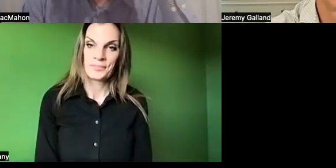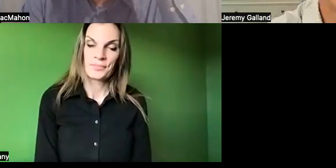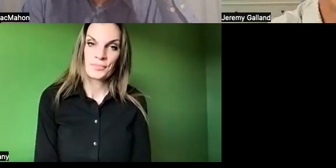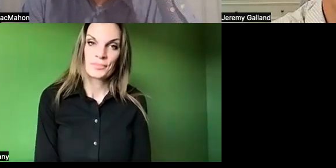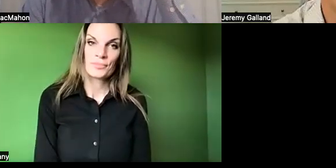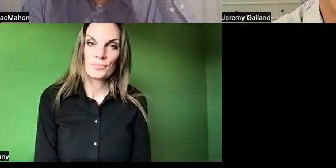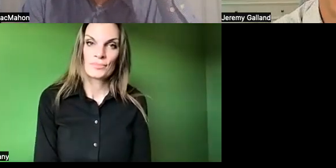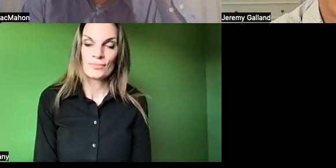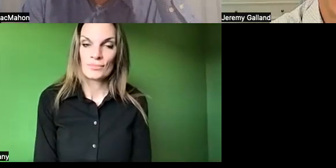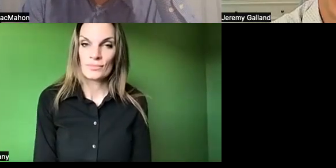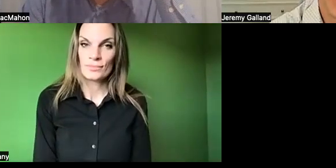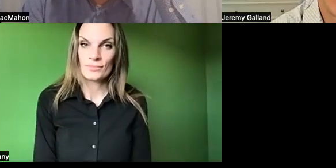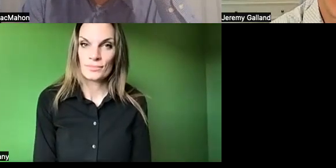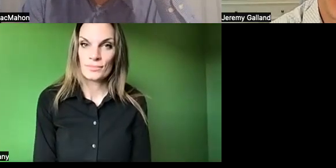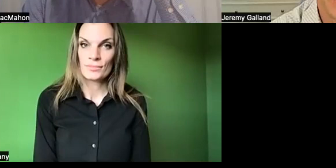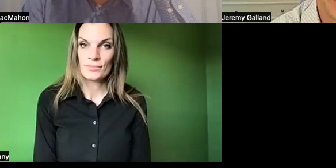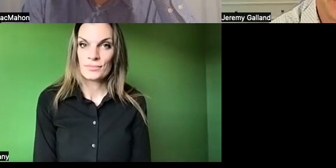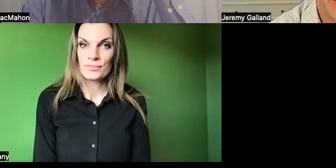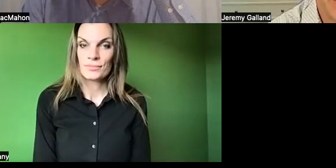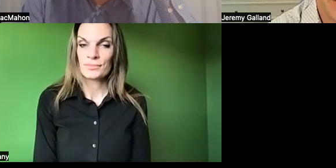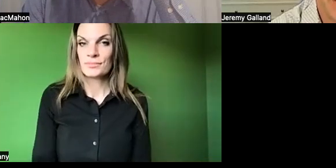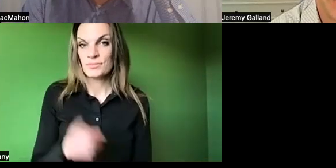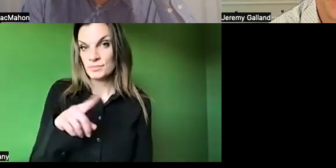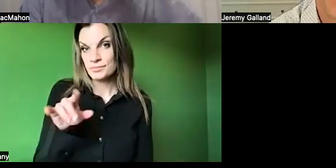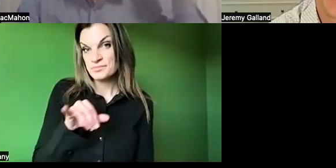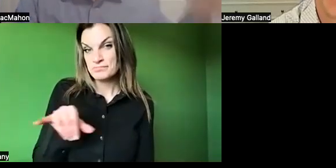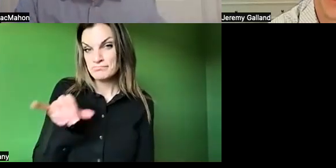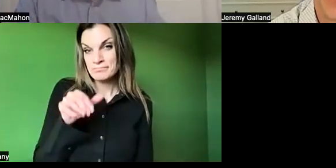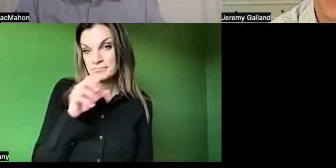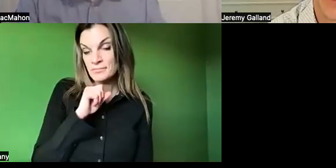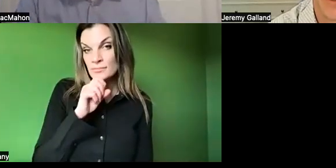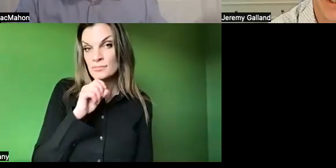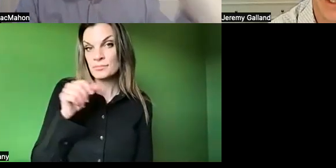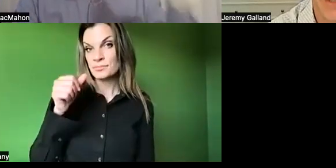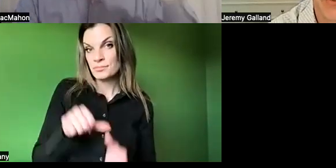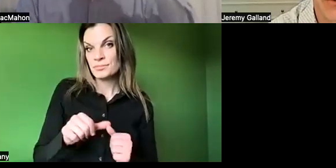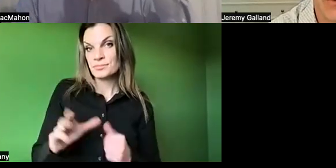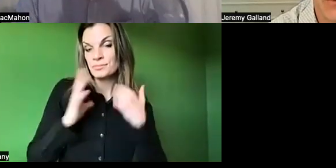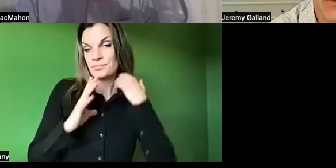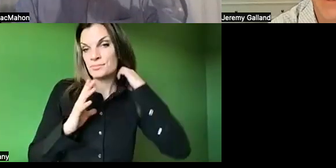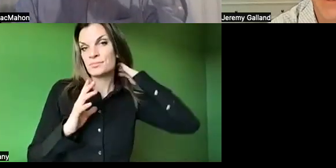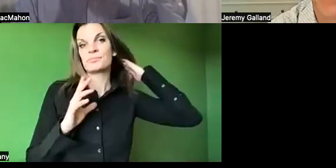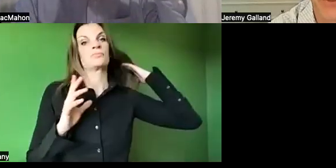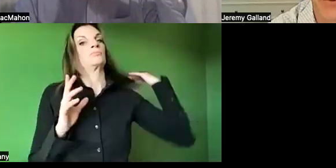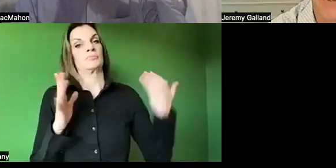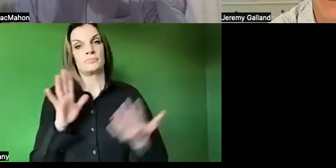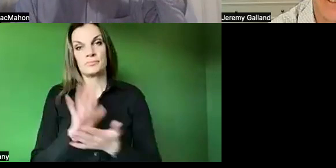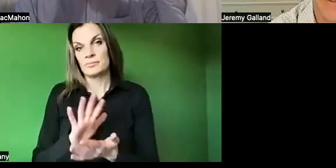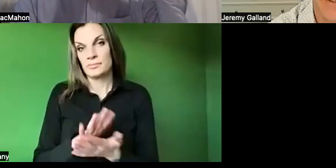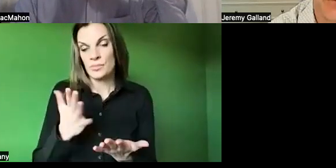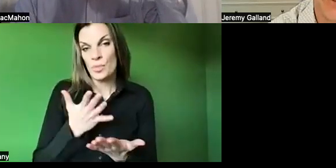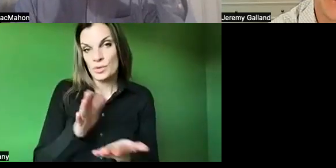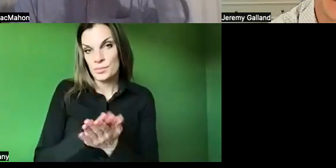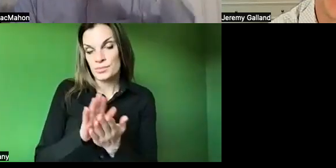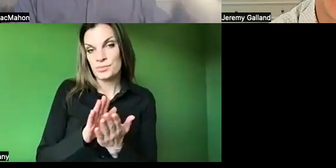So if any of us, we're all about the same age here, think back to when we were in school, what textbooks were